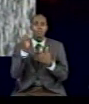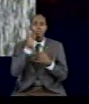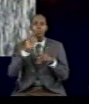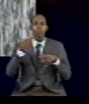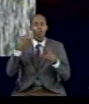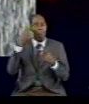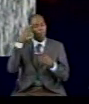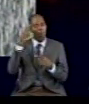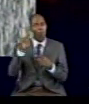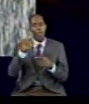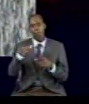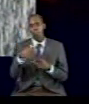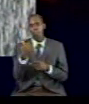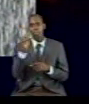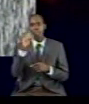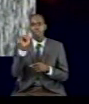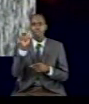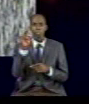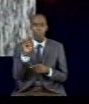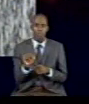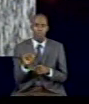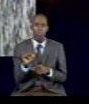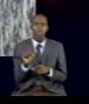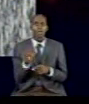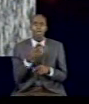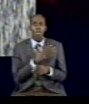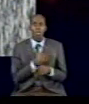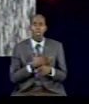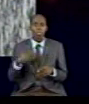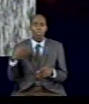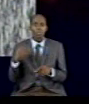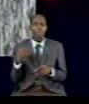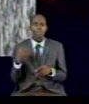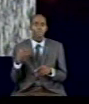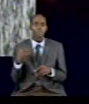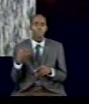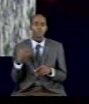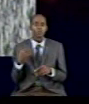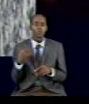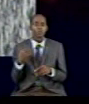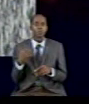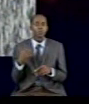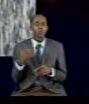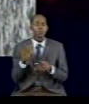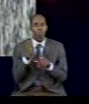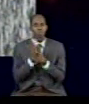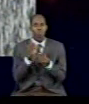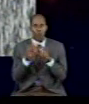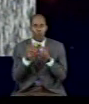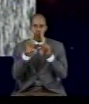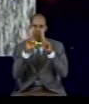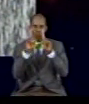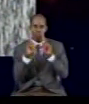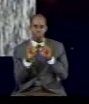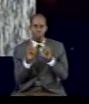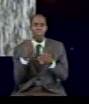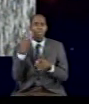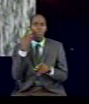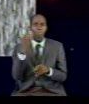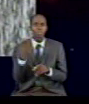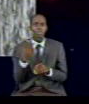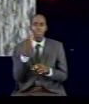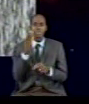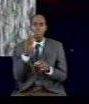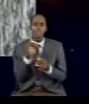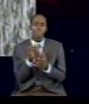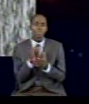scan, and I asked the radiologist that if he could see that my liver and kidney, if they were inflamed. And